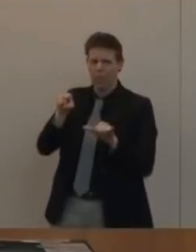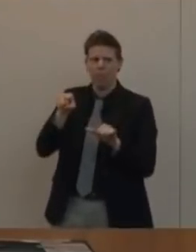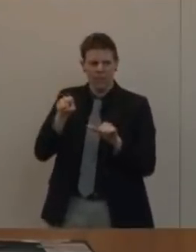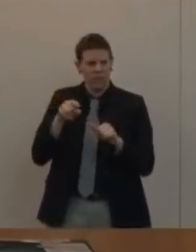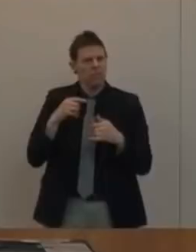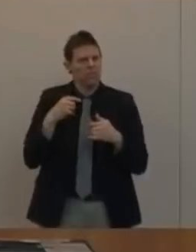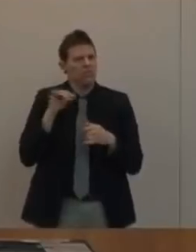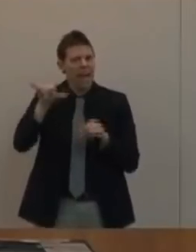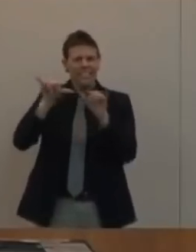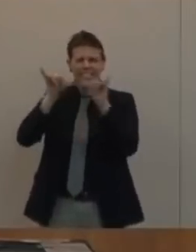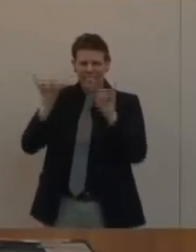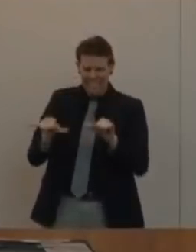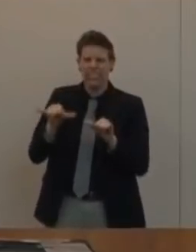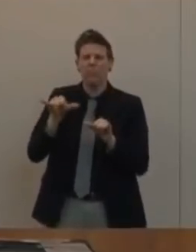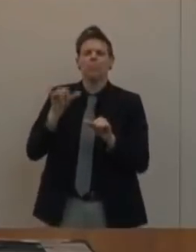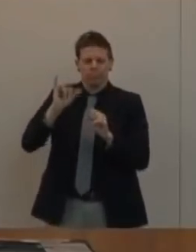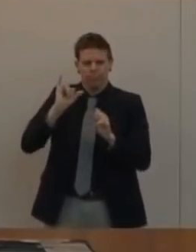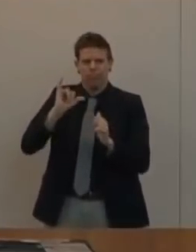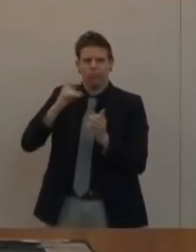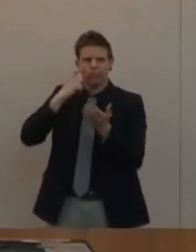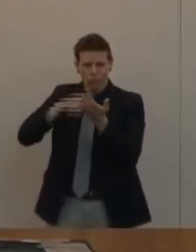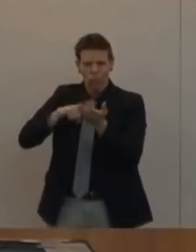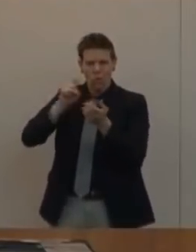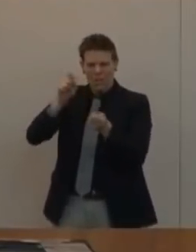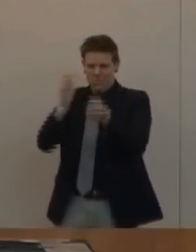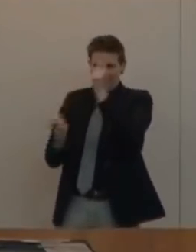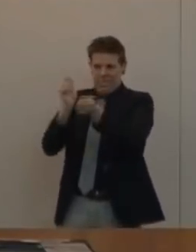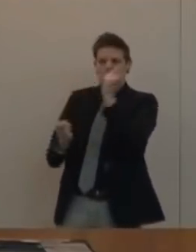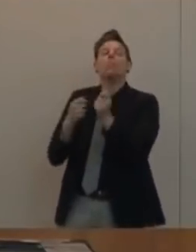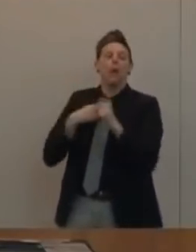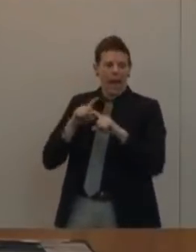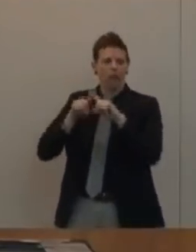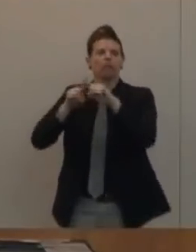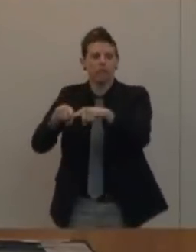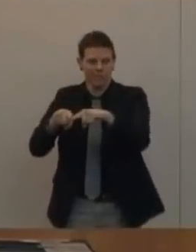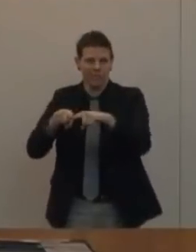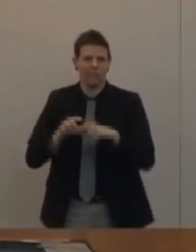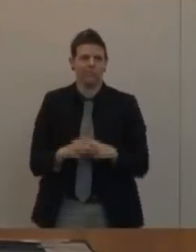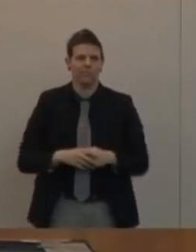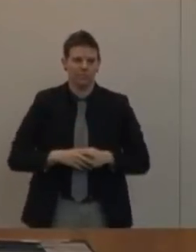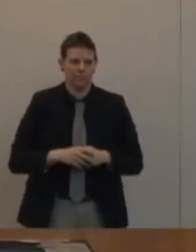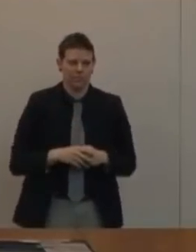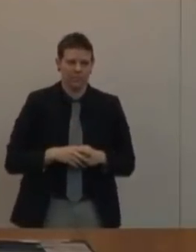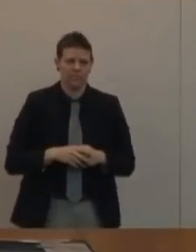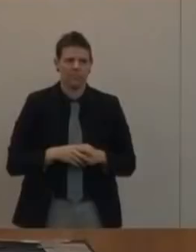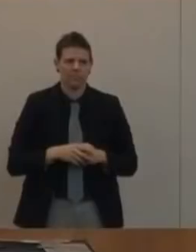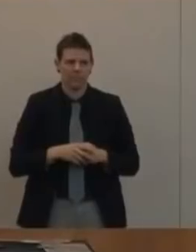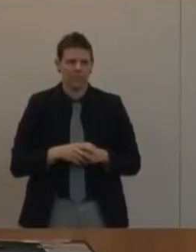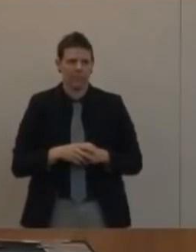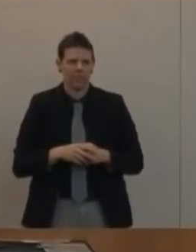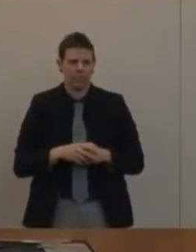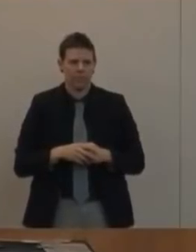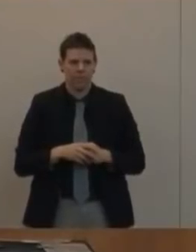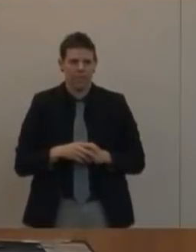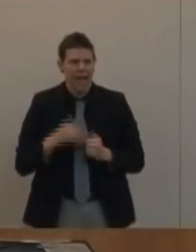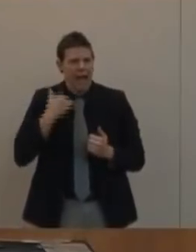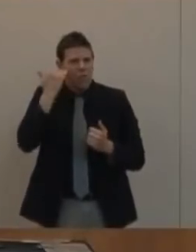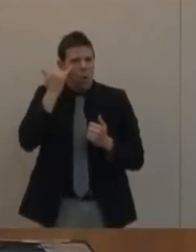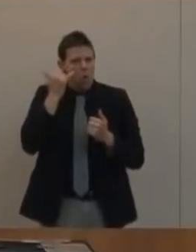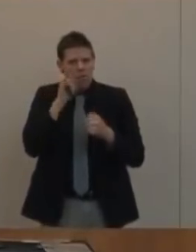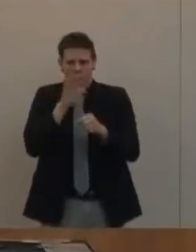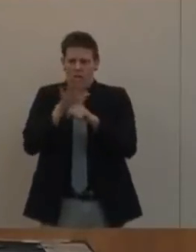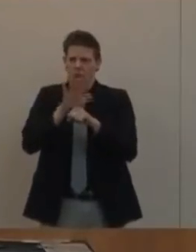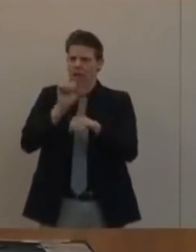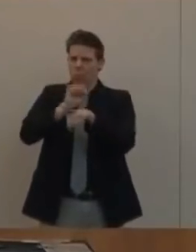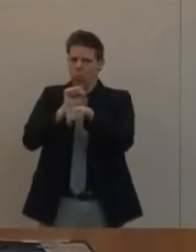work when we have low unemployment numbers. And the last thing that I want you to know about this is you've probably seen